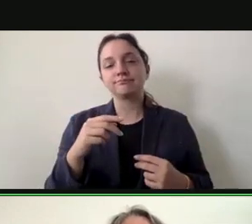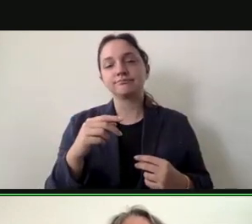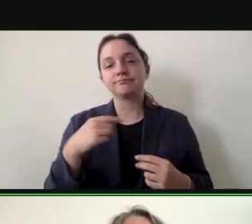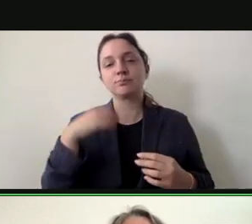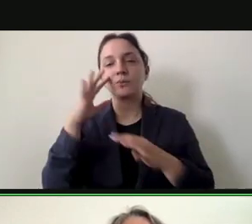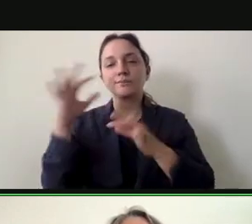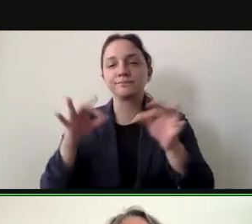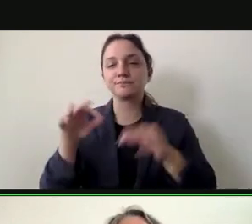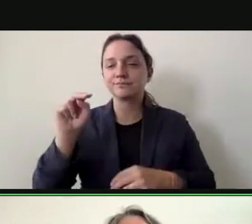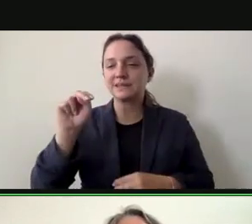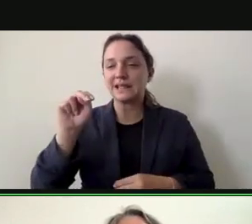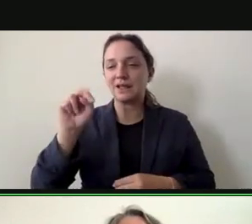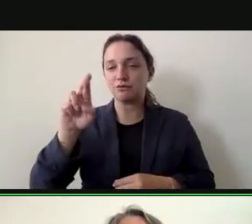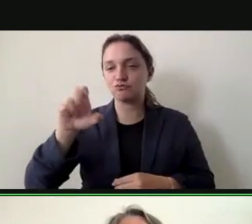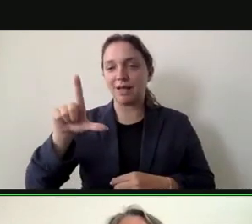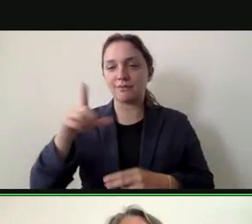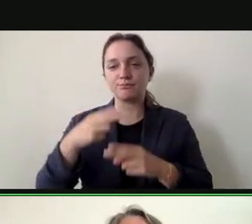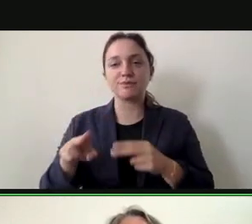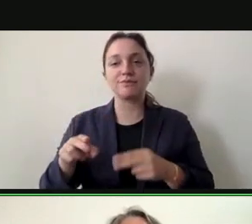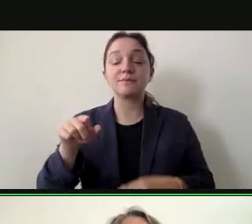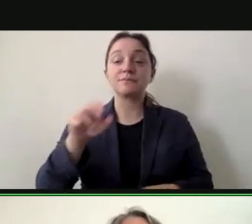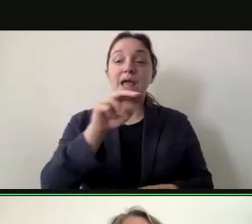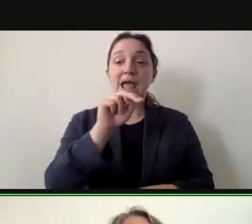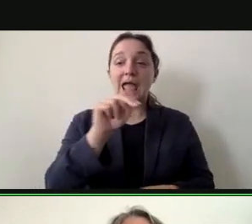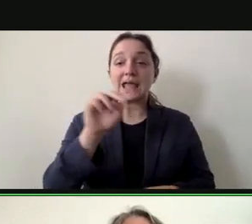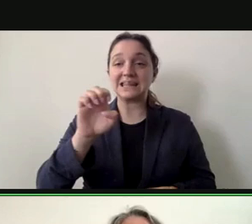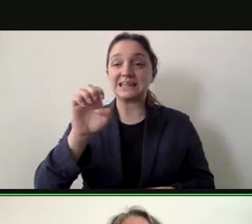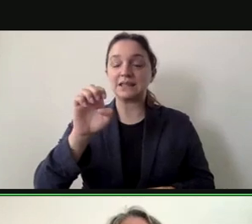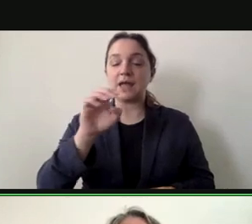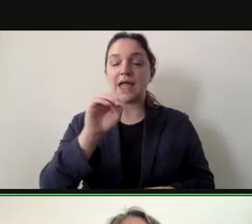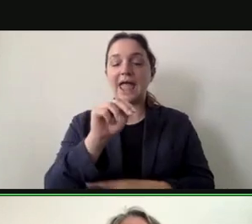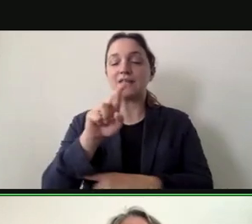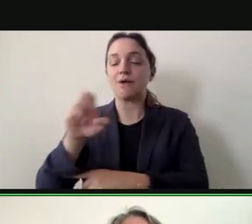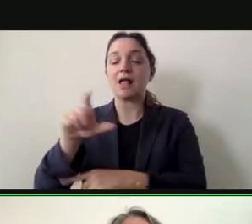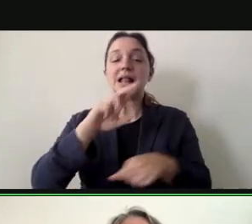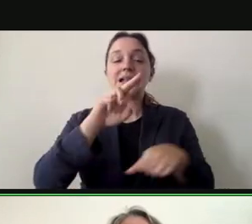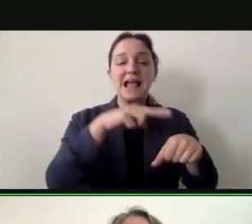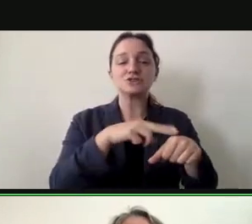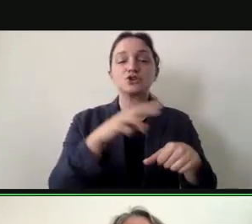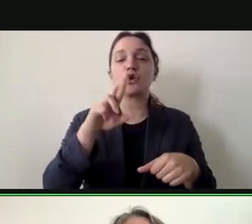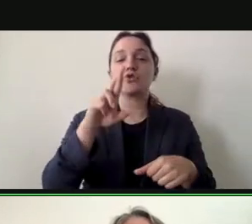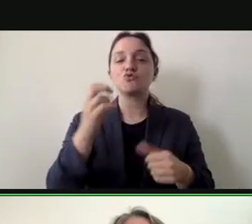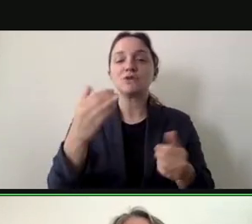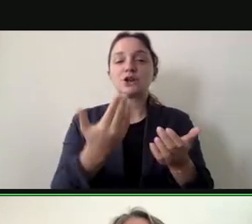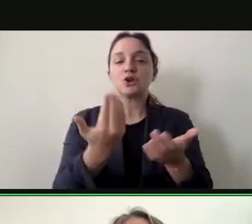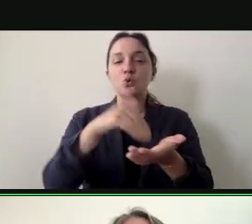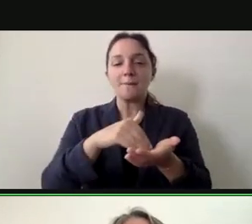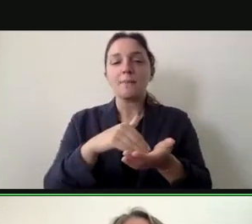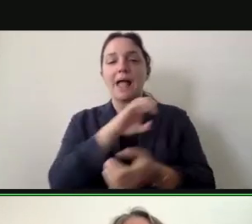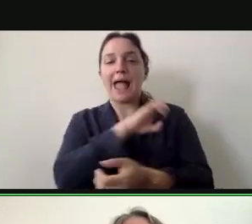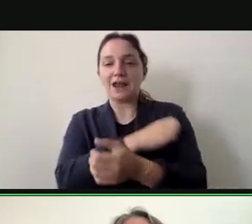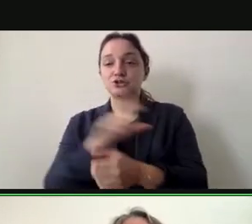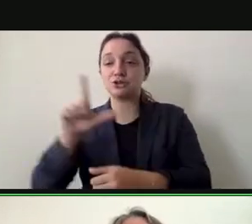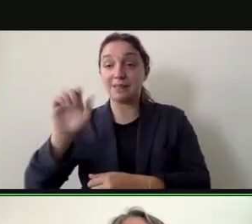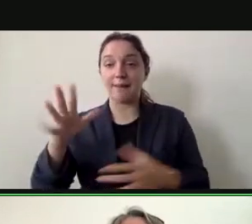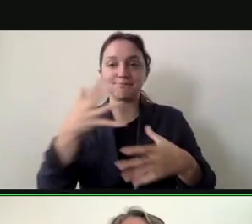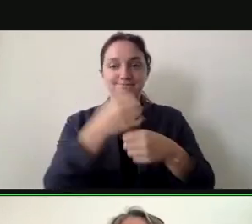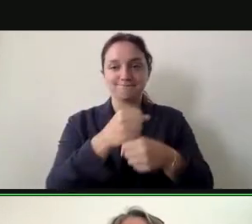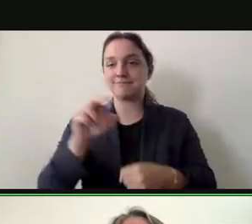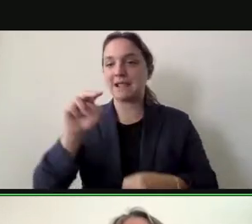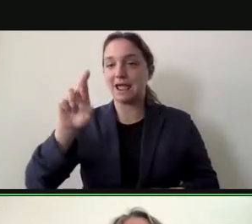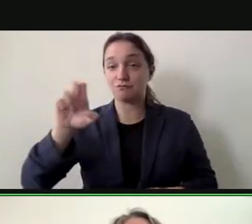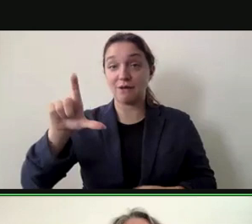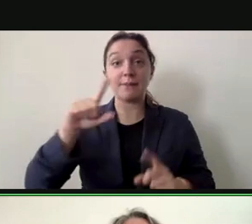NREL briefly. NREL, the National Renewable Energy Laboratory, is a Department of Energy national laboratory, and it is the